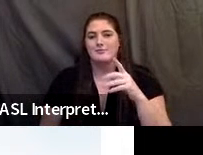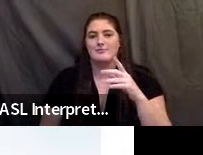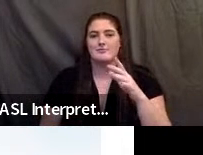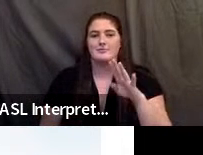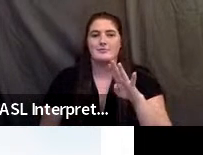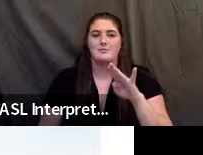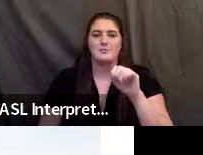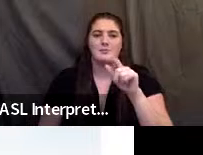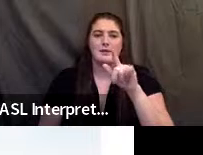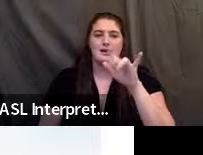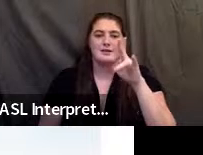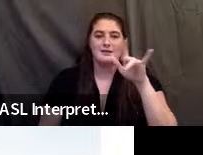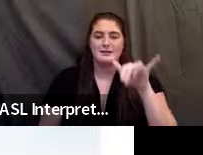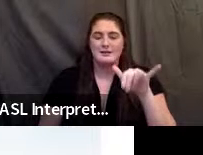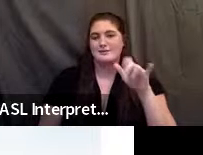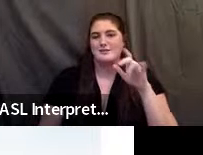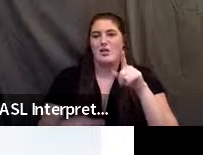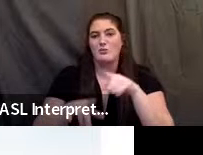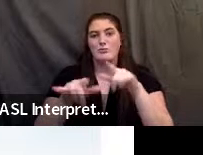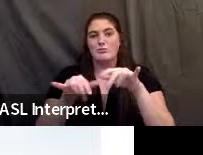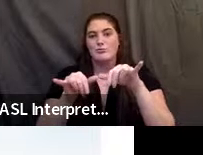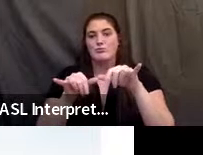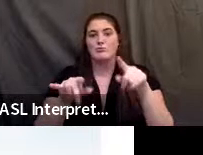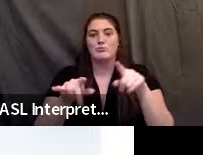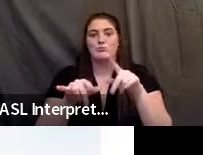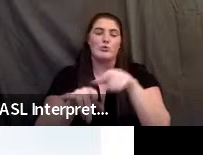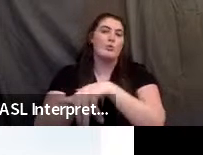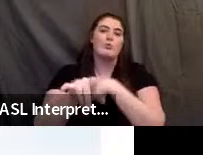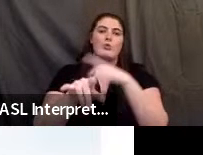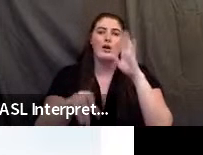living rooms below or bedrooms below, right? Yep.